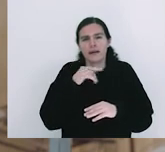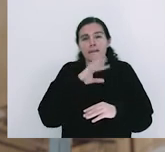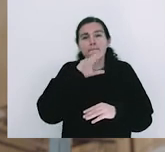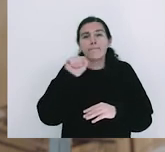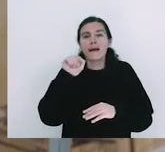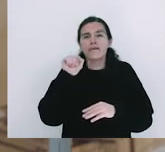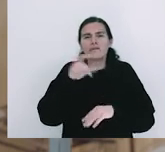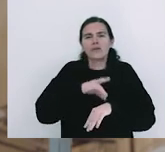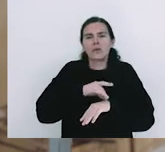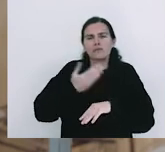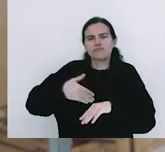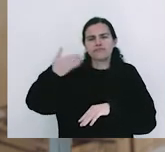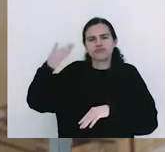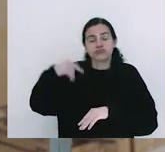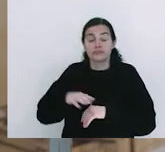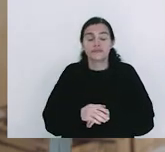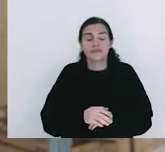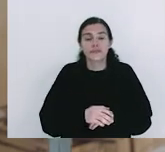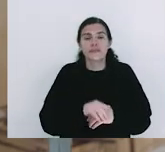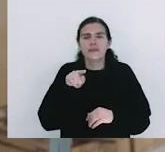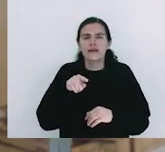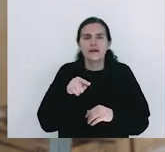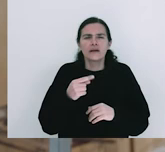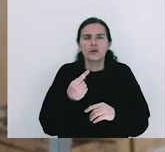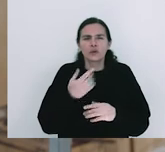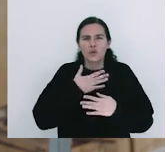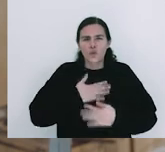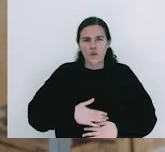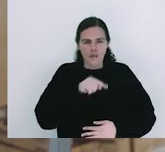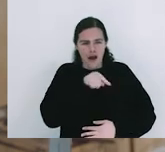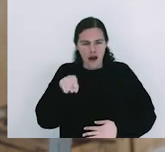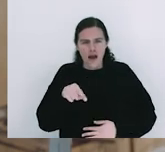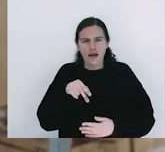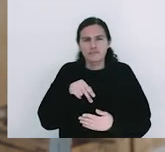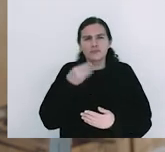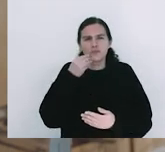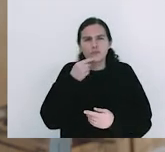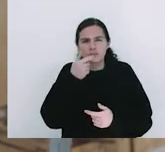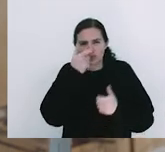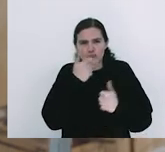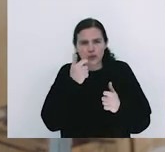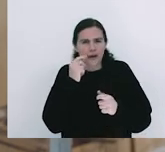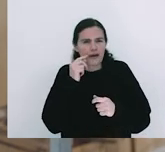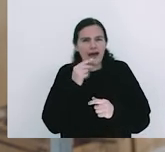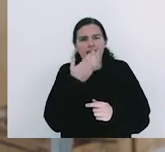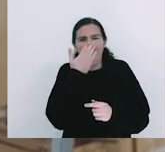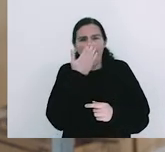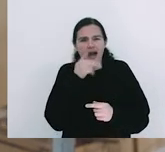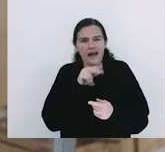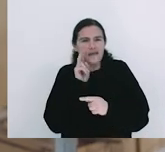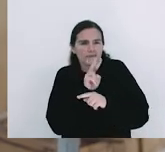her ill mother. But so she puts everybody here in the position of the voyeur. So there is almost